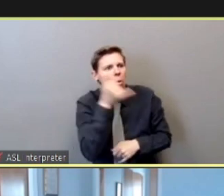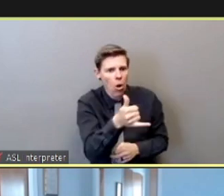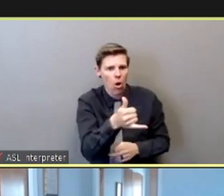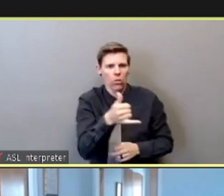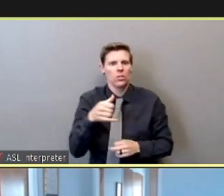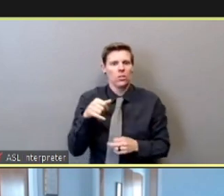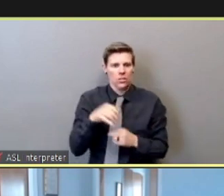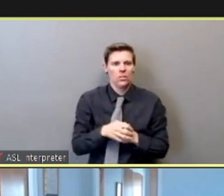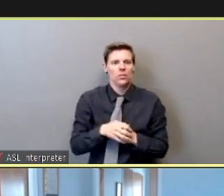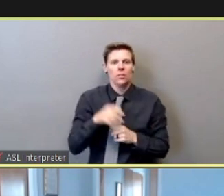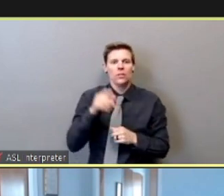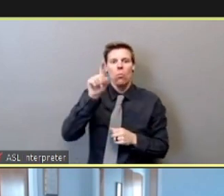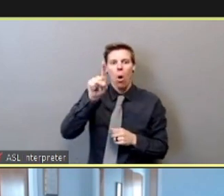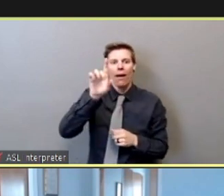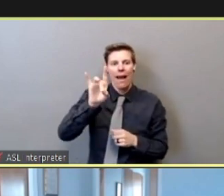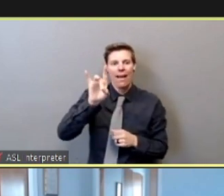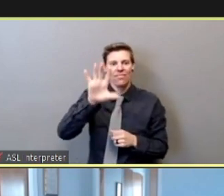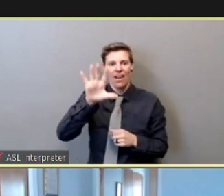1-855-NM-CRISIS,